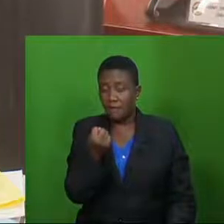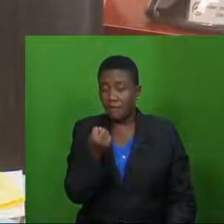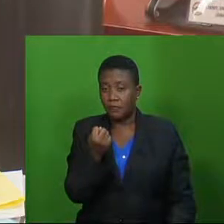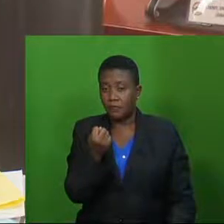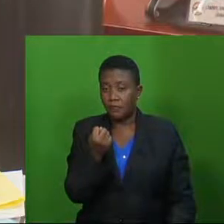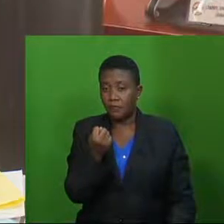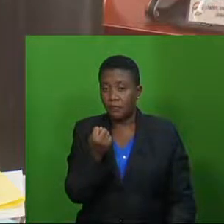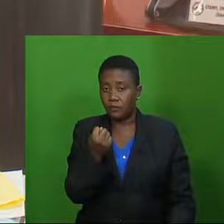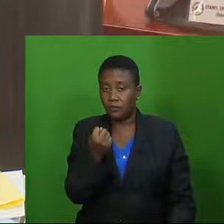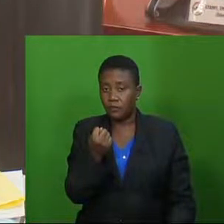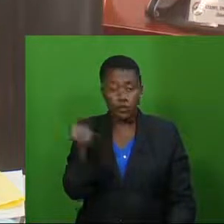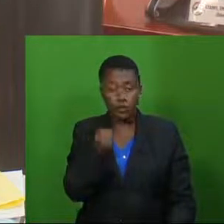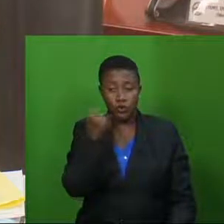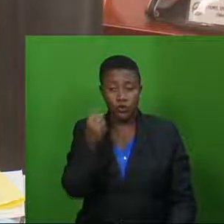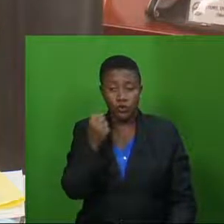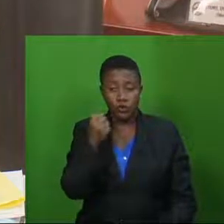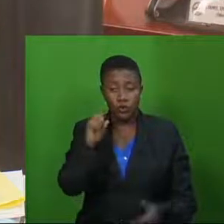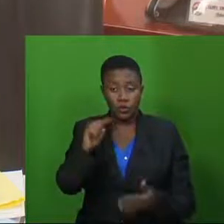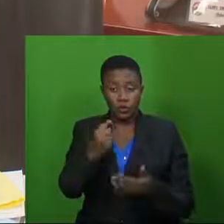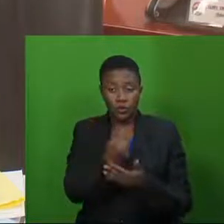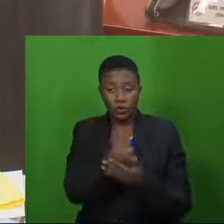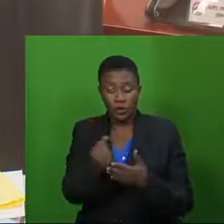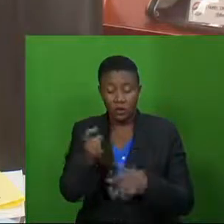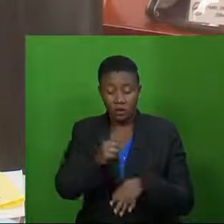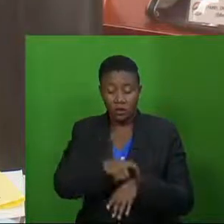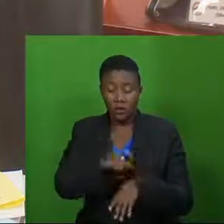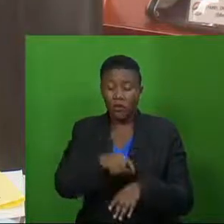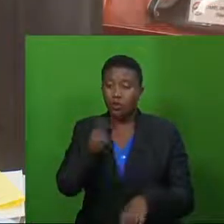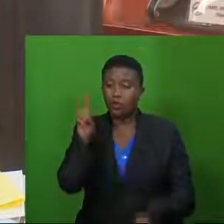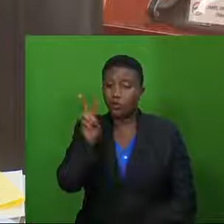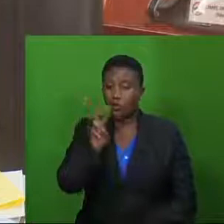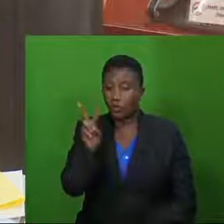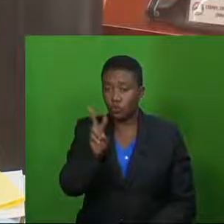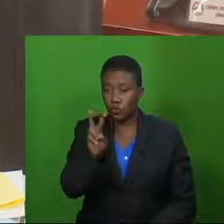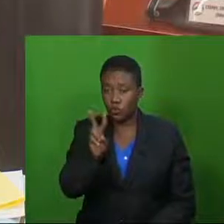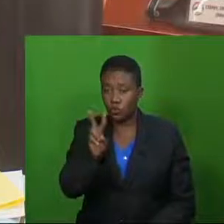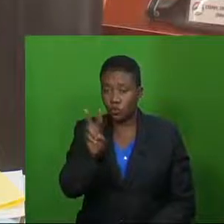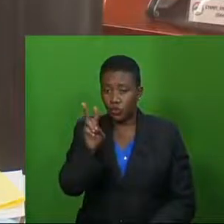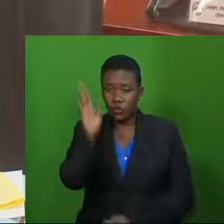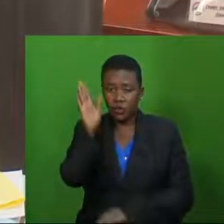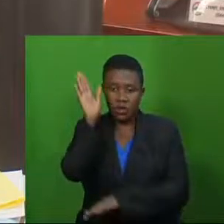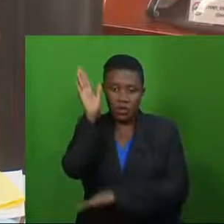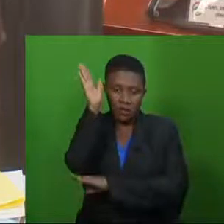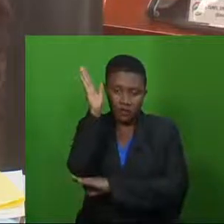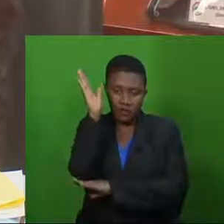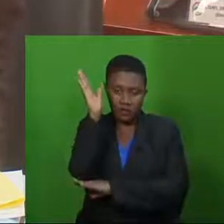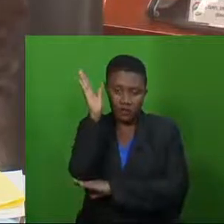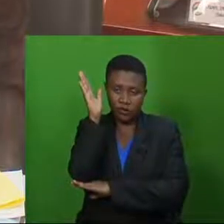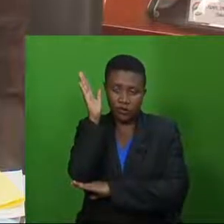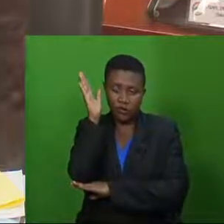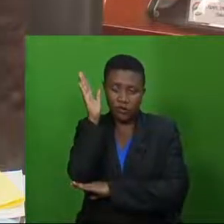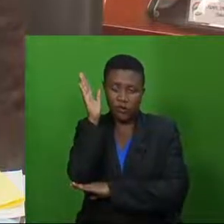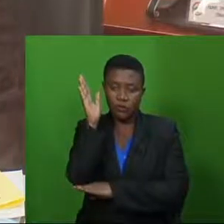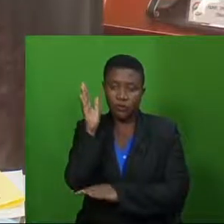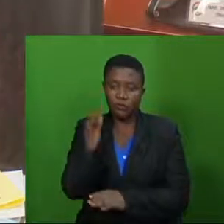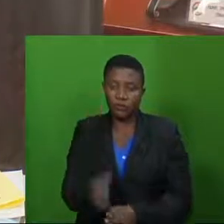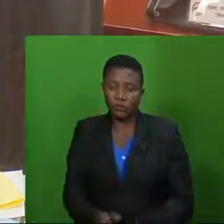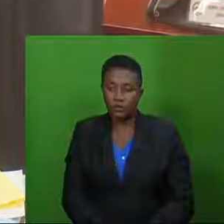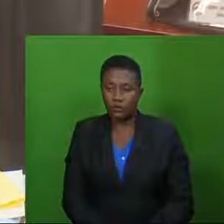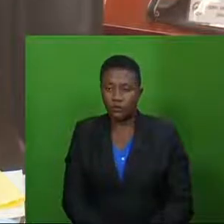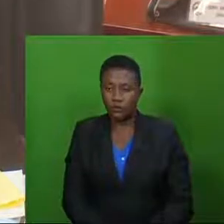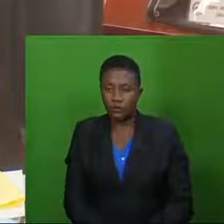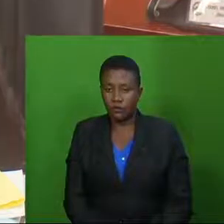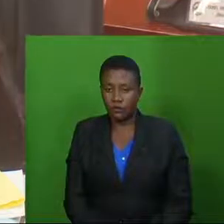next week at 2 o'clock in the afternoon. I so move.